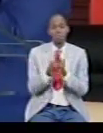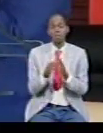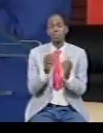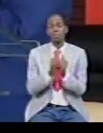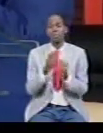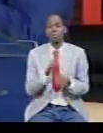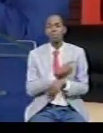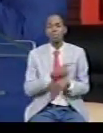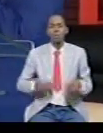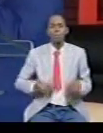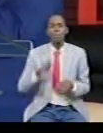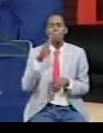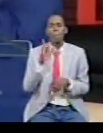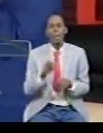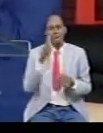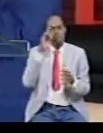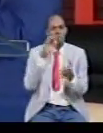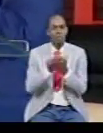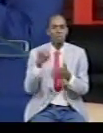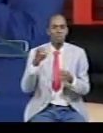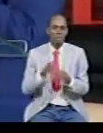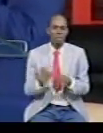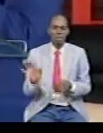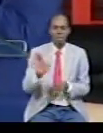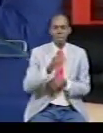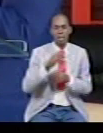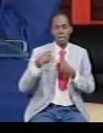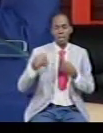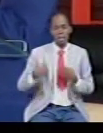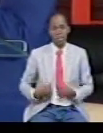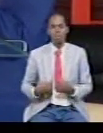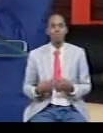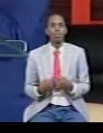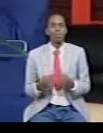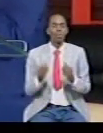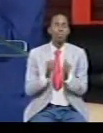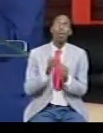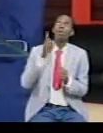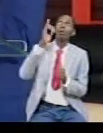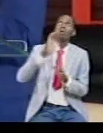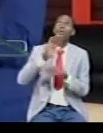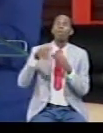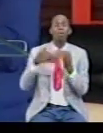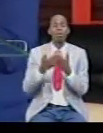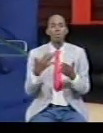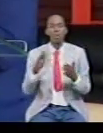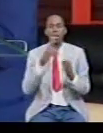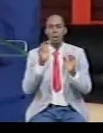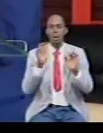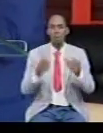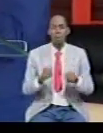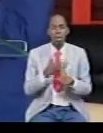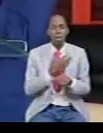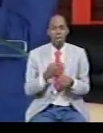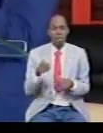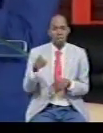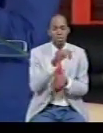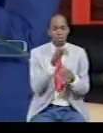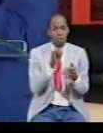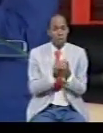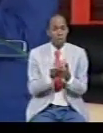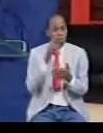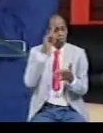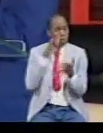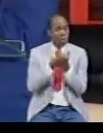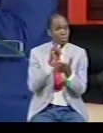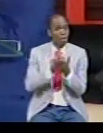overcame by believing in their heart. With God, all things are possible. And if thou believest, all things